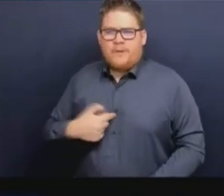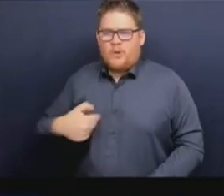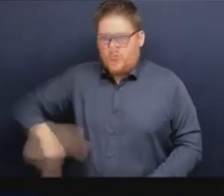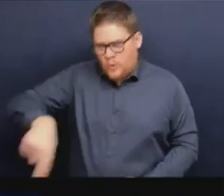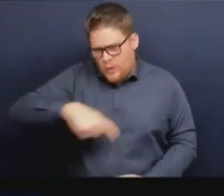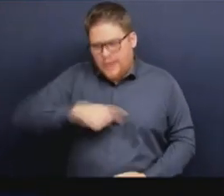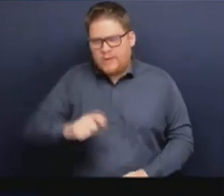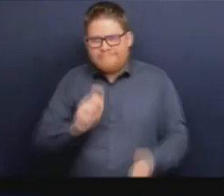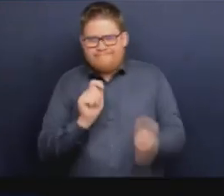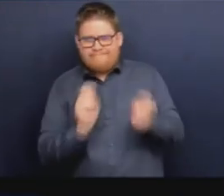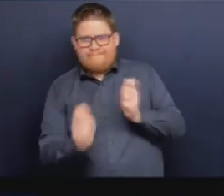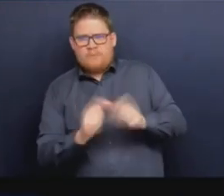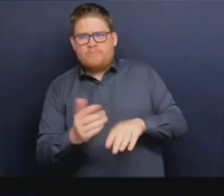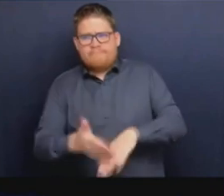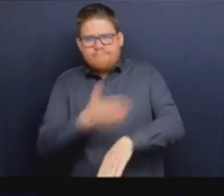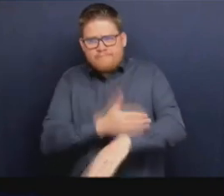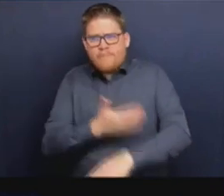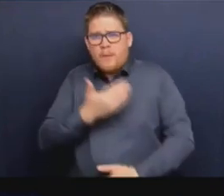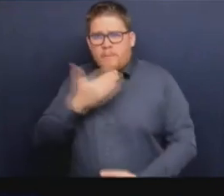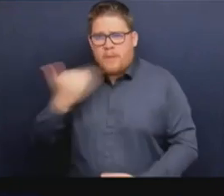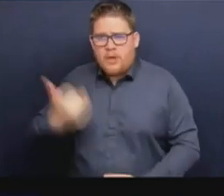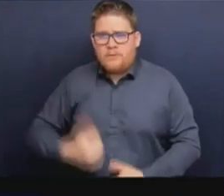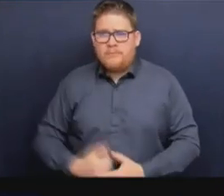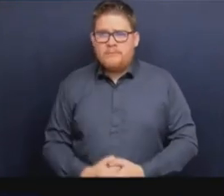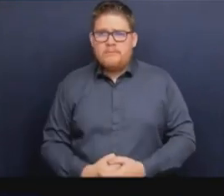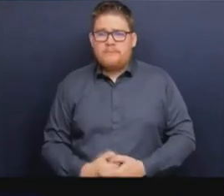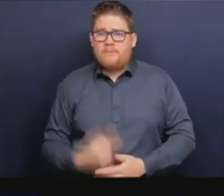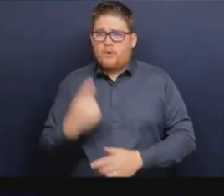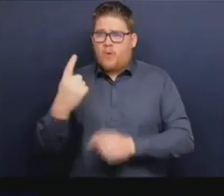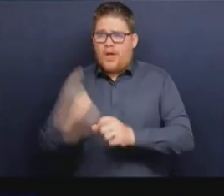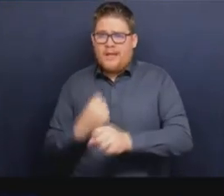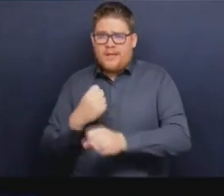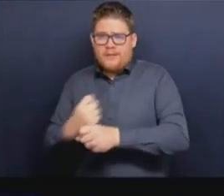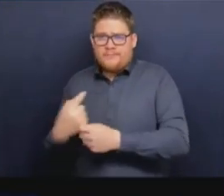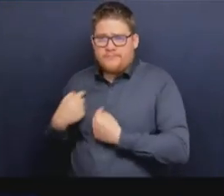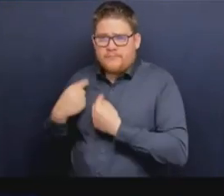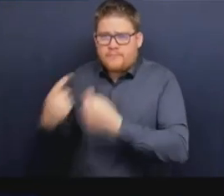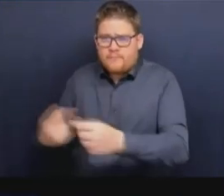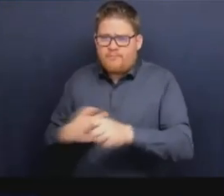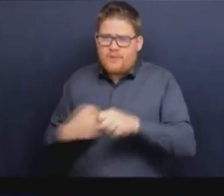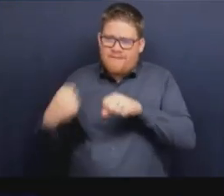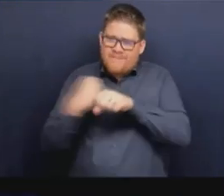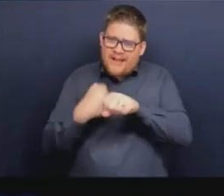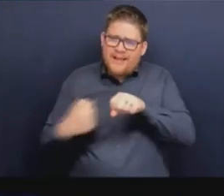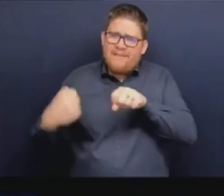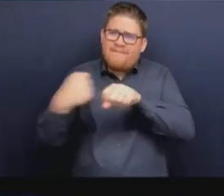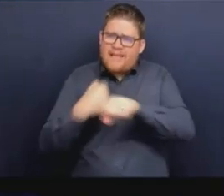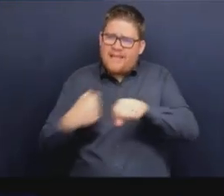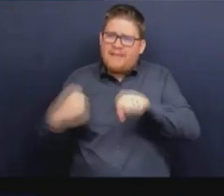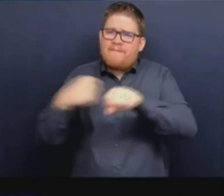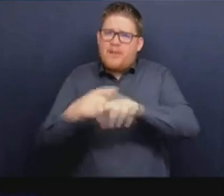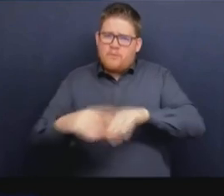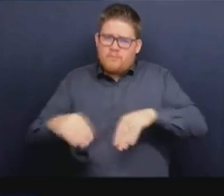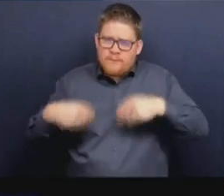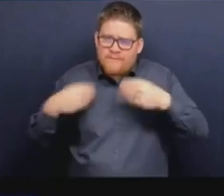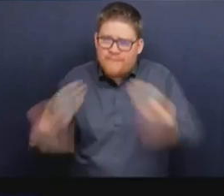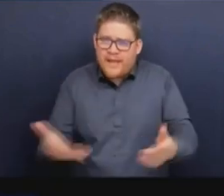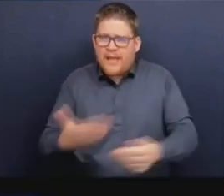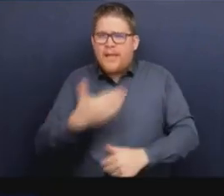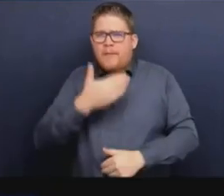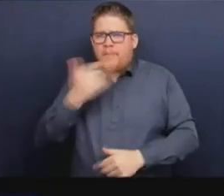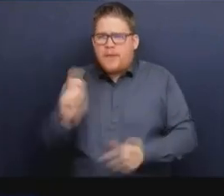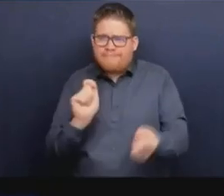from communities most impacted by systemic racism to deliver meaningful and lasting change. Thousands of